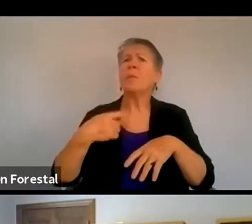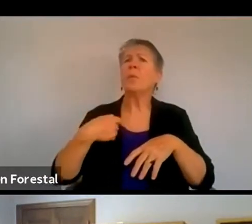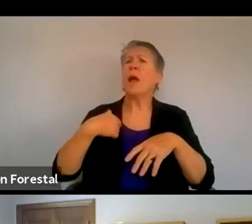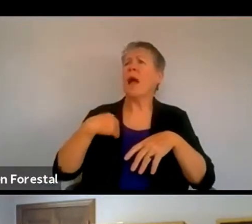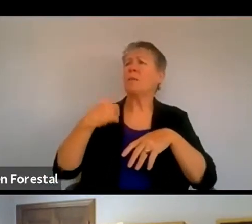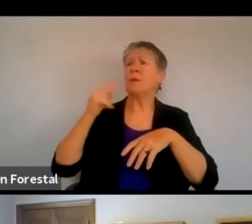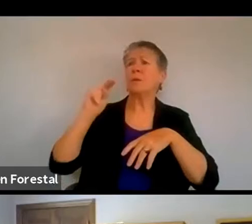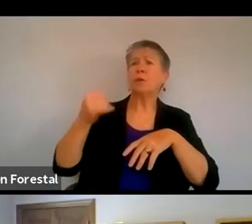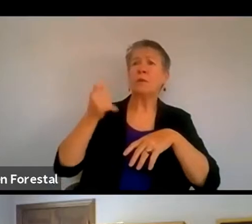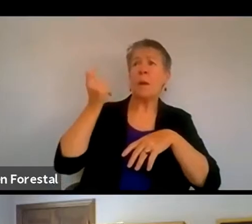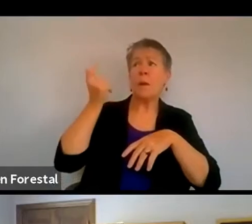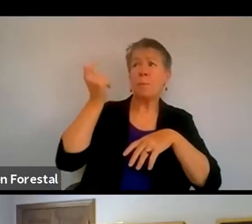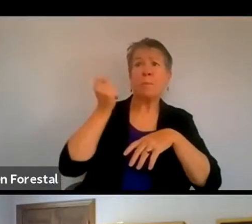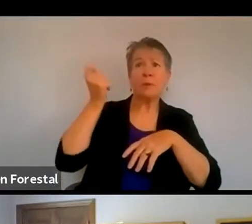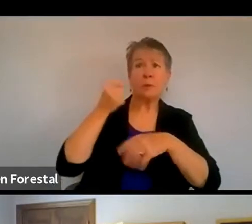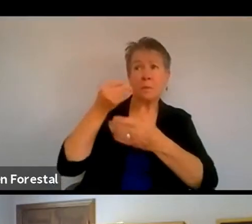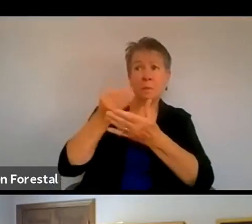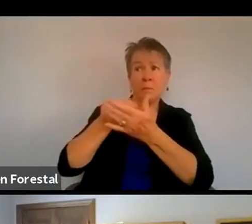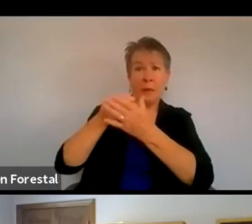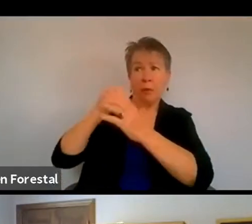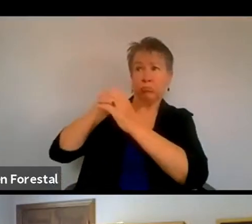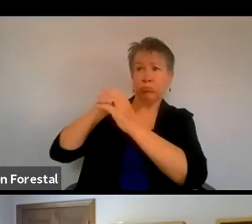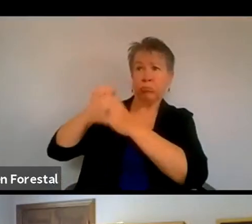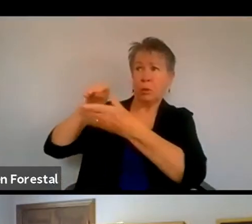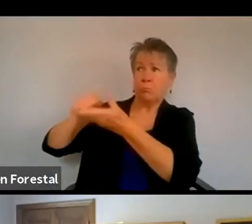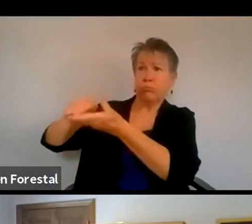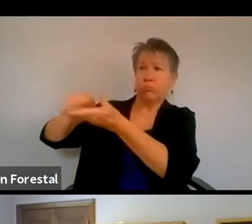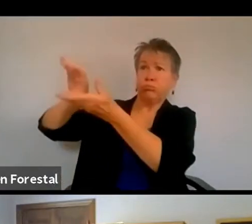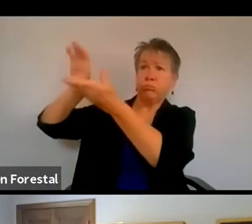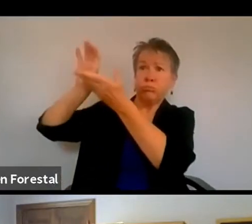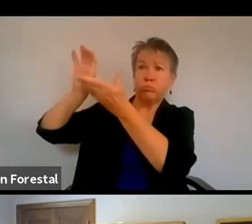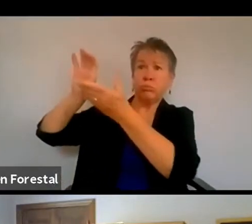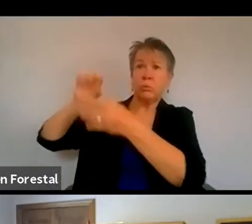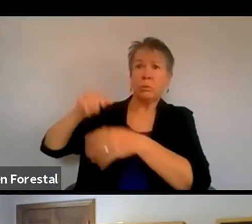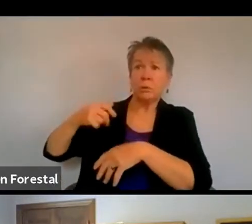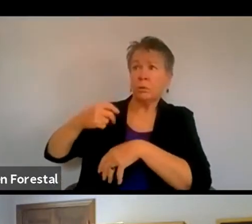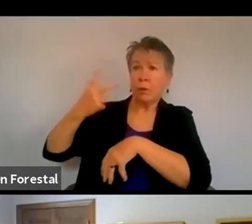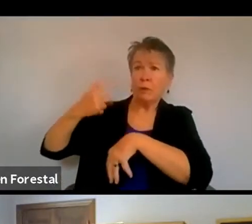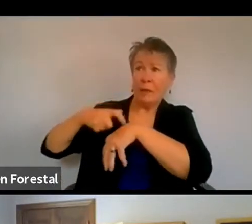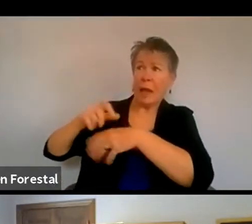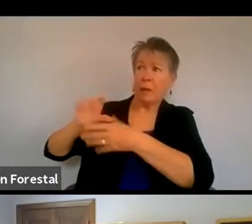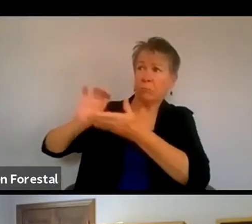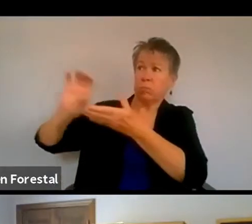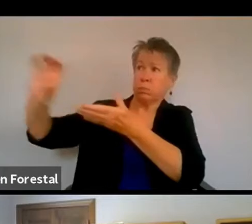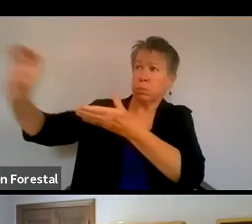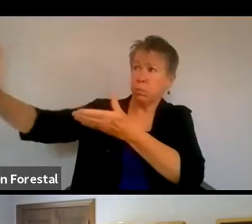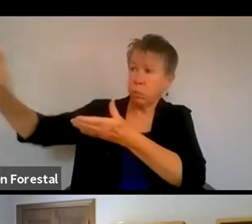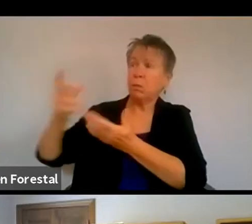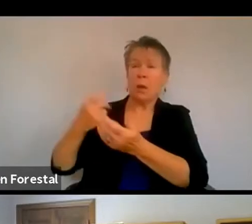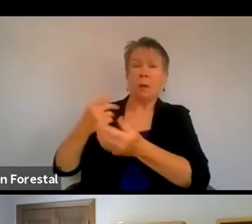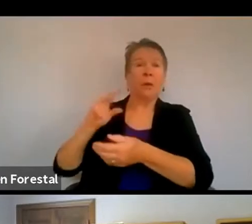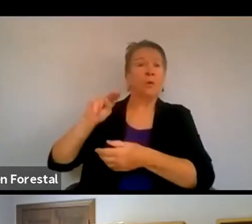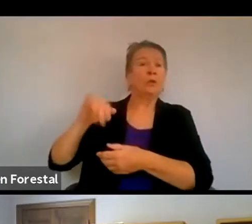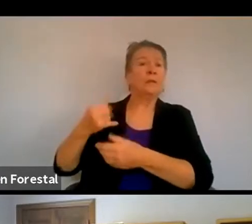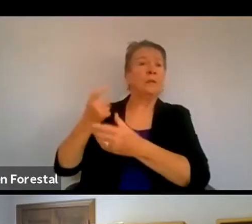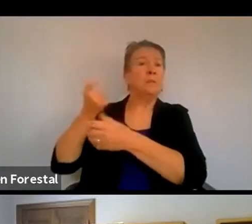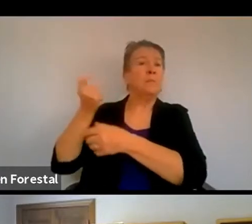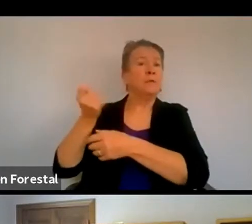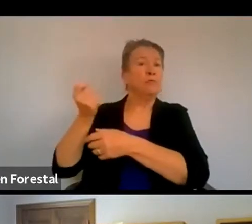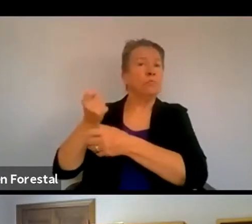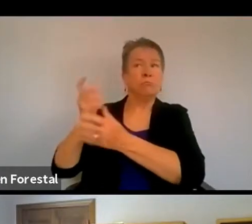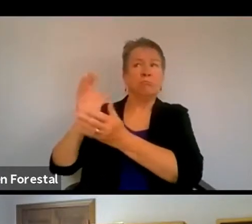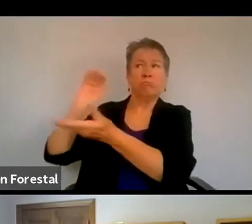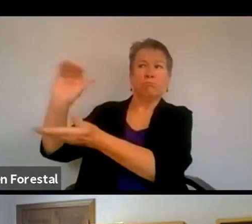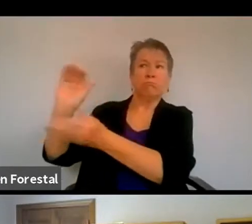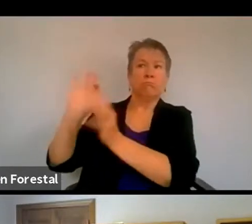row at levels that we've never seen in the state, making up for decades of less than stellar behavior on that front on both